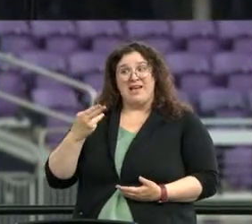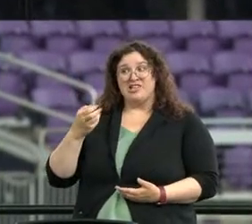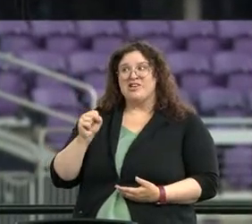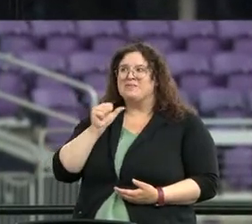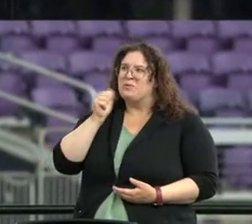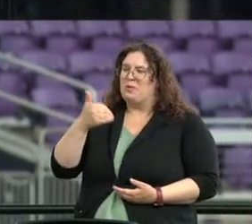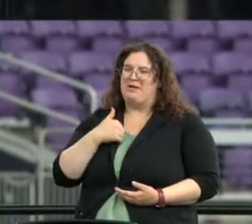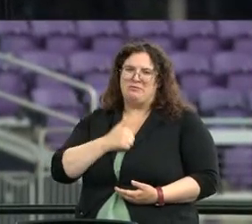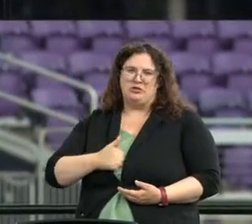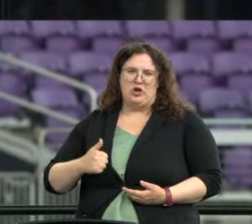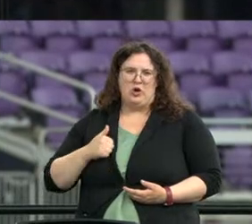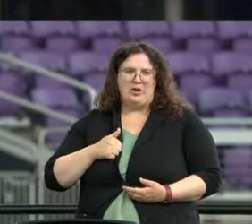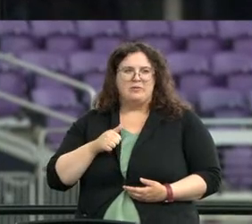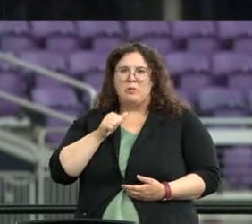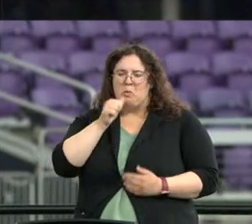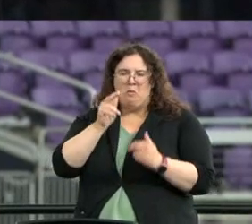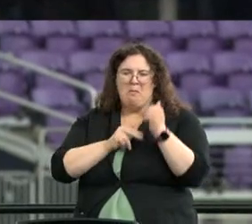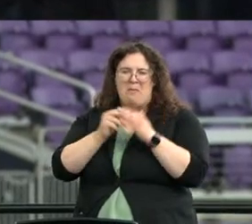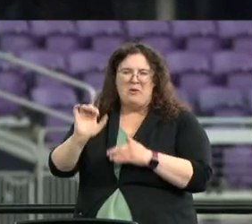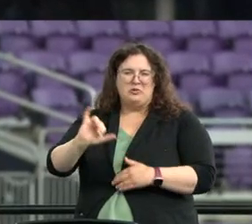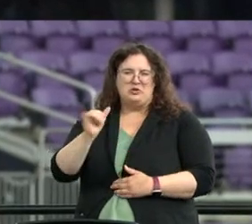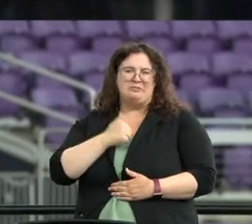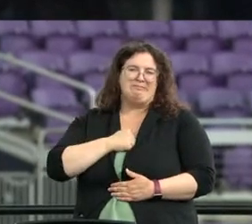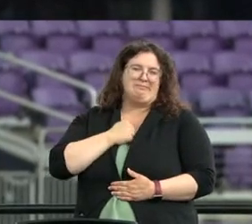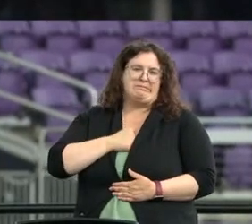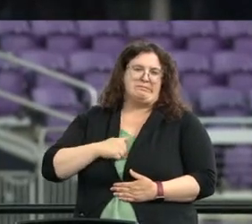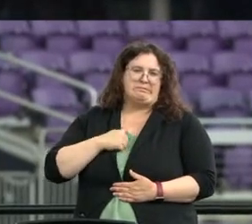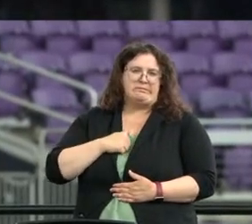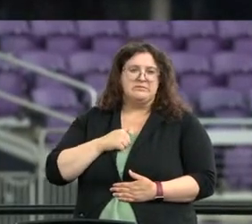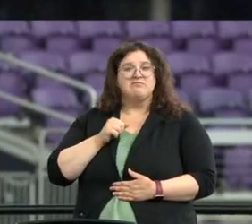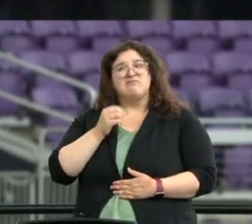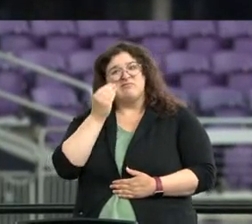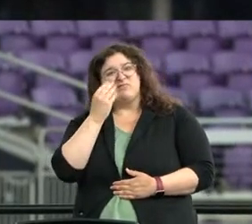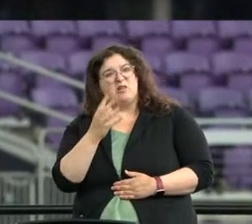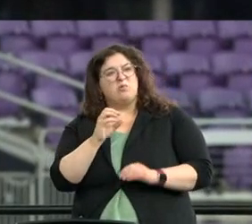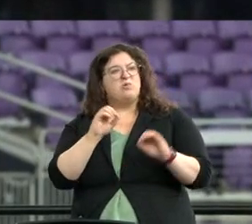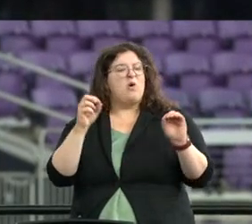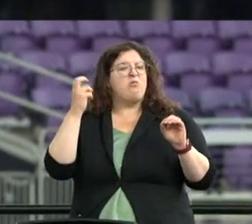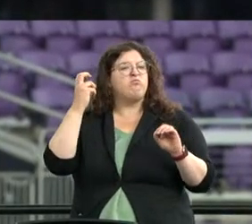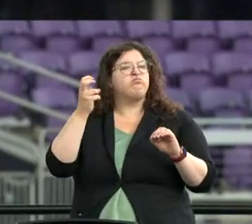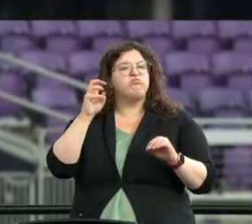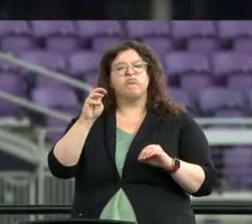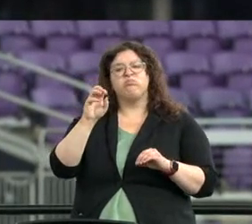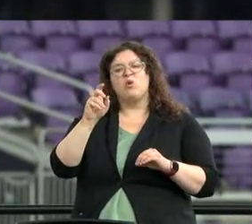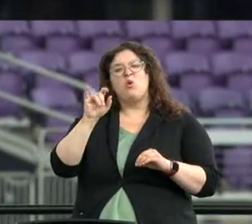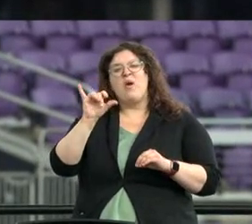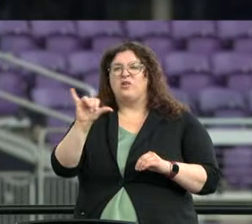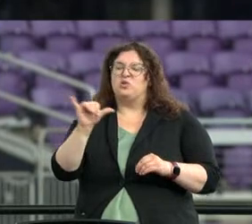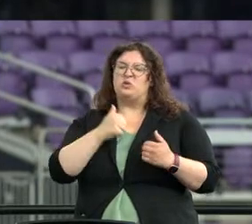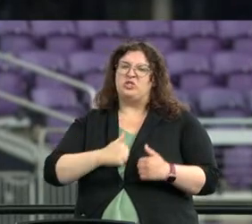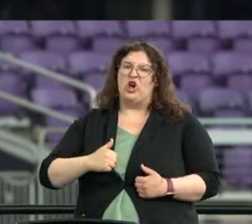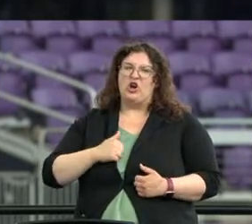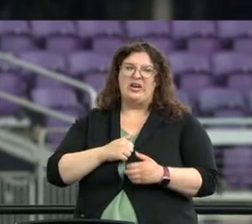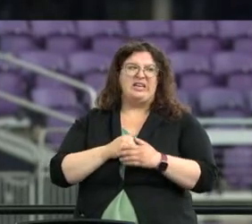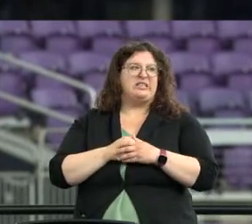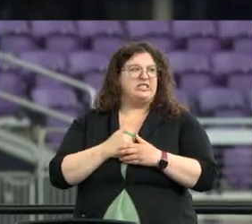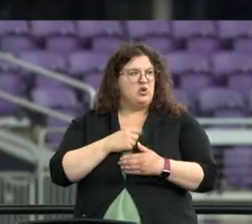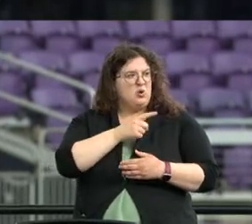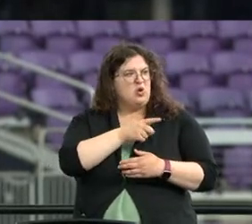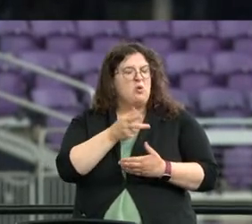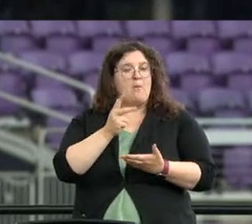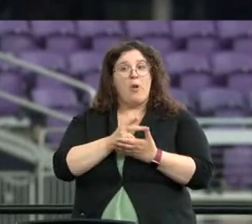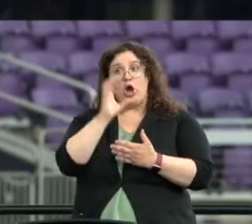As far as I can share, we have no plans to build one. As long as I'm at it, there's no monorail petting zoo either. I'm sorry for those who have circled the